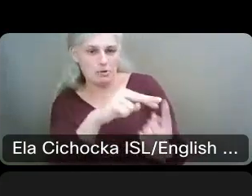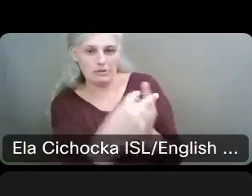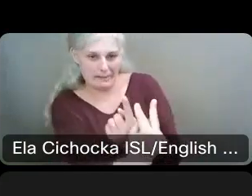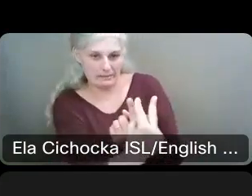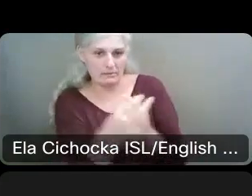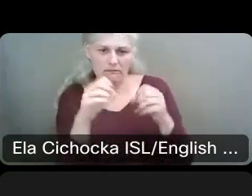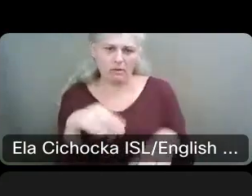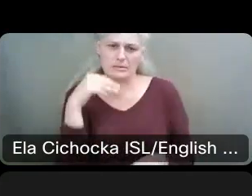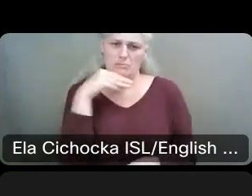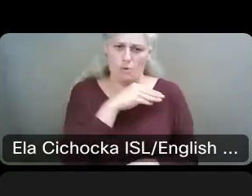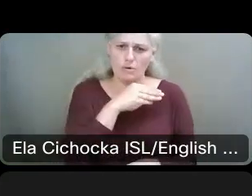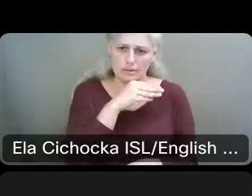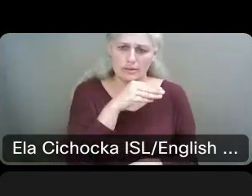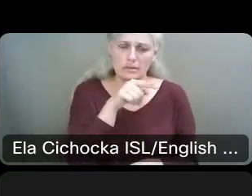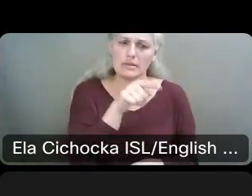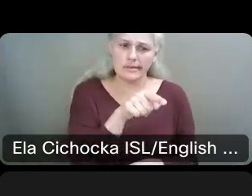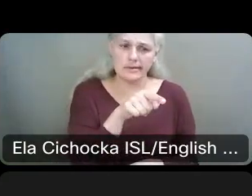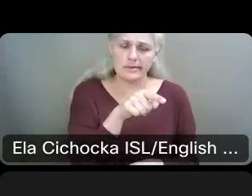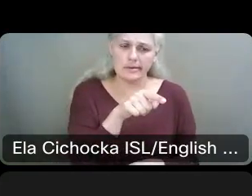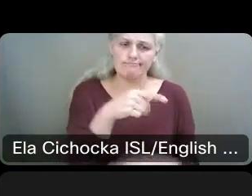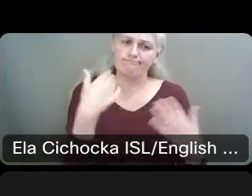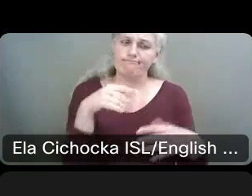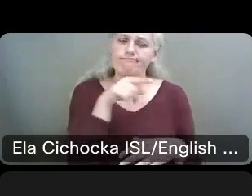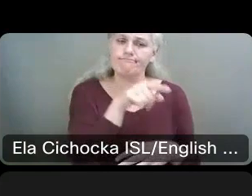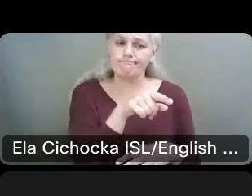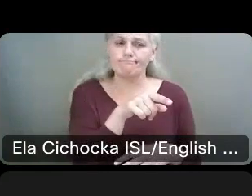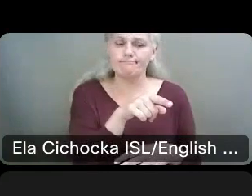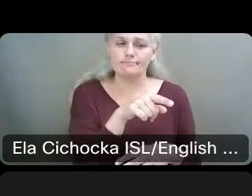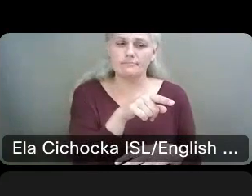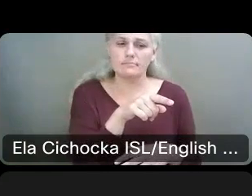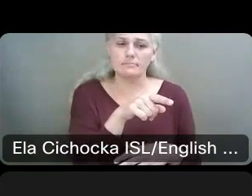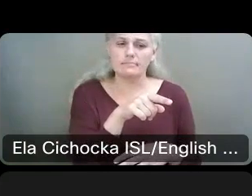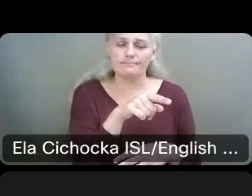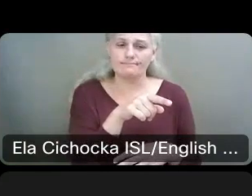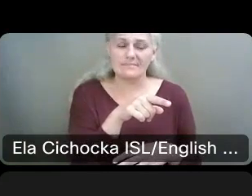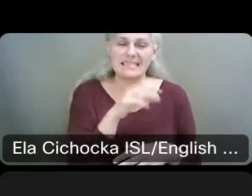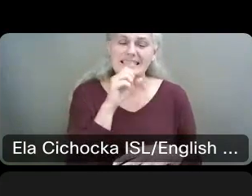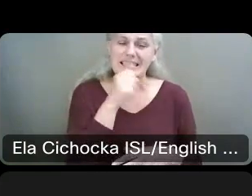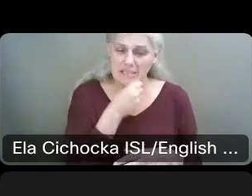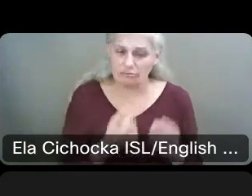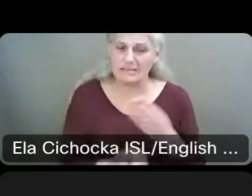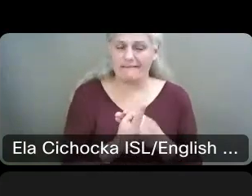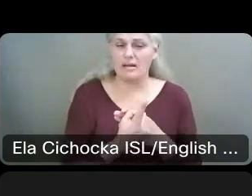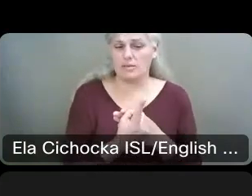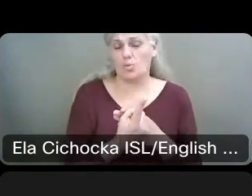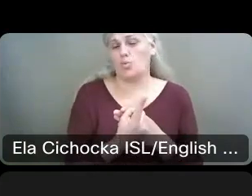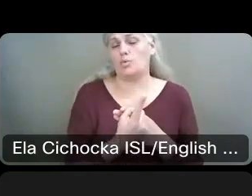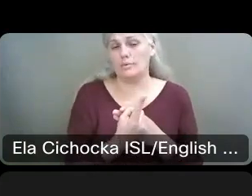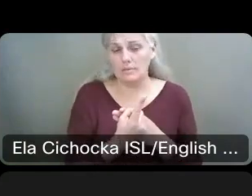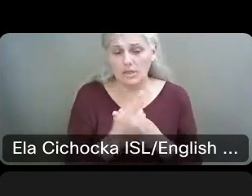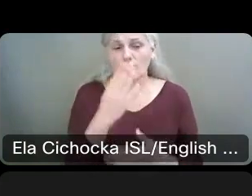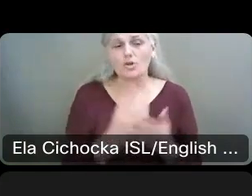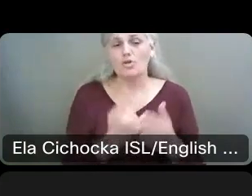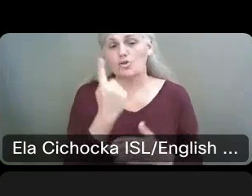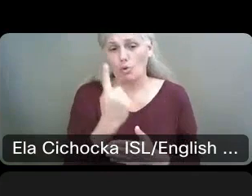course is crucial. And this was a very tragic event, a never event, where somebody